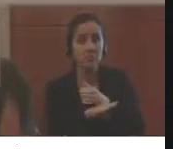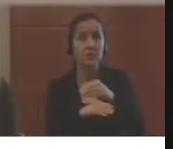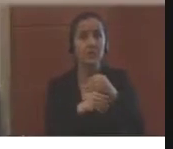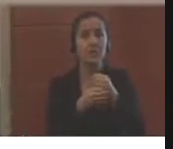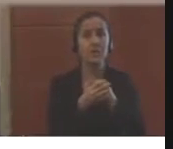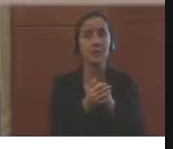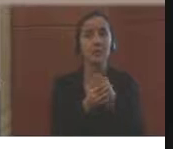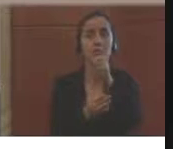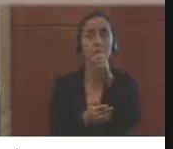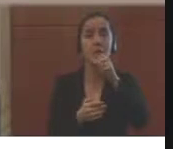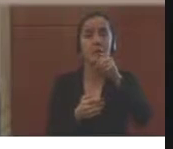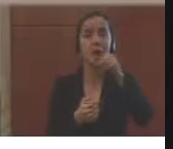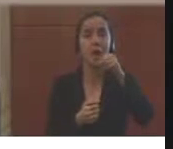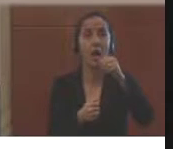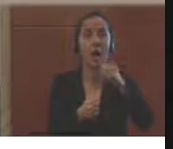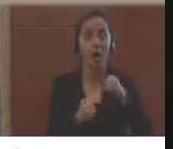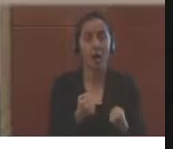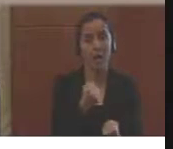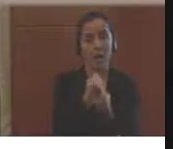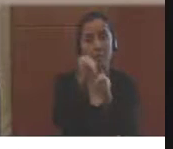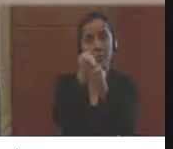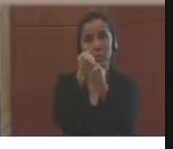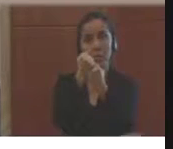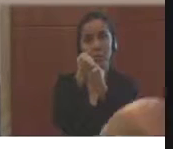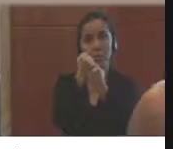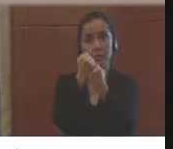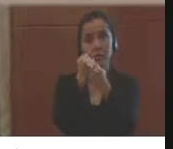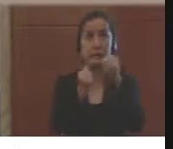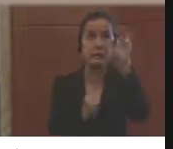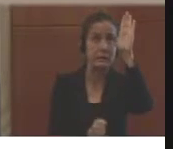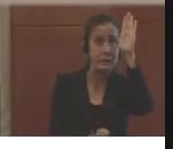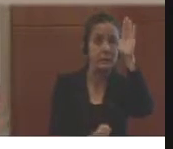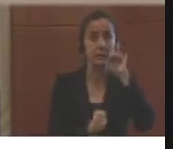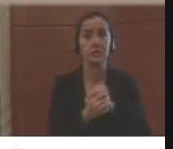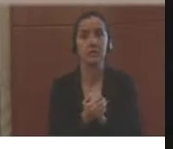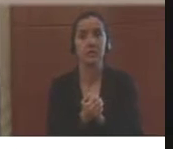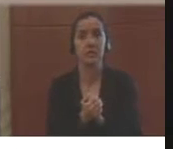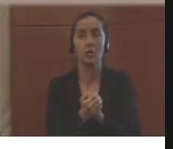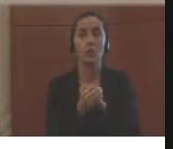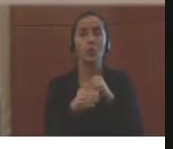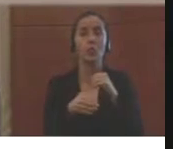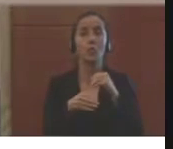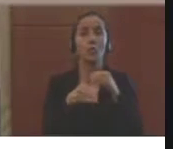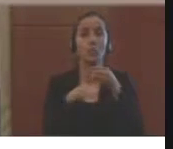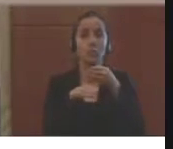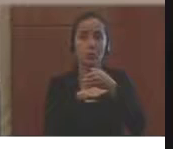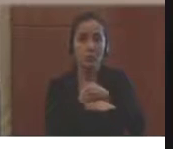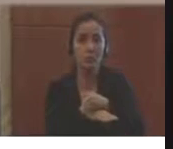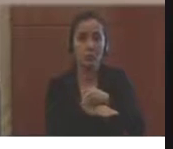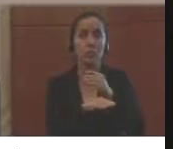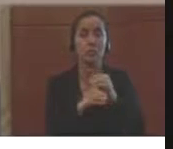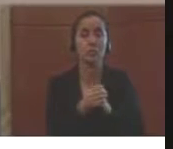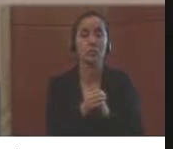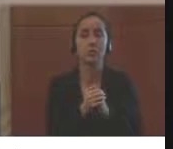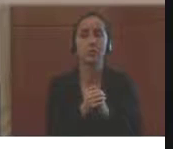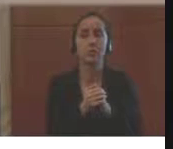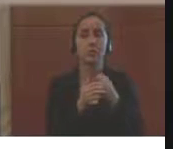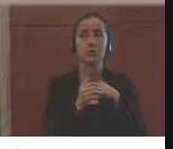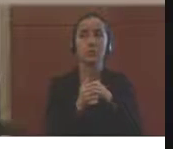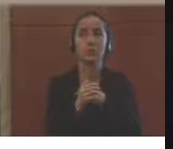I will then request for you to support us in this, to give your support to this communique.